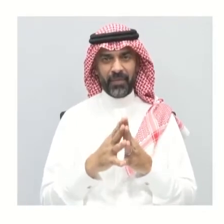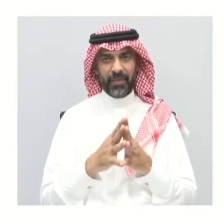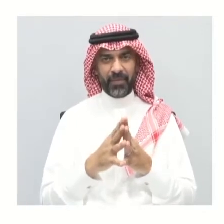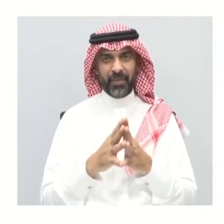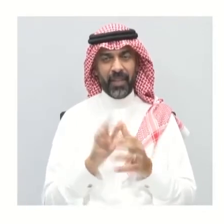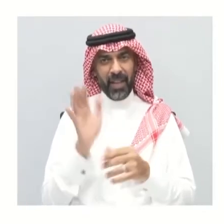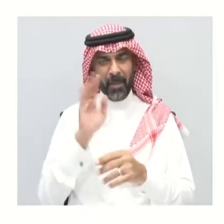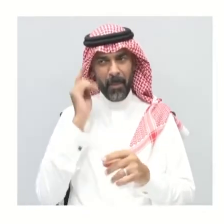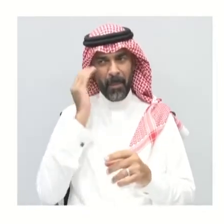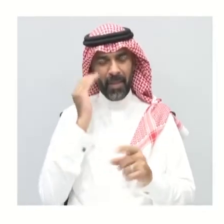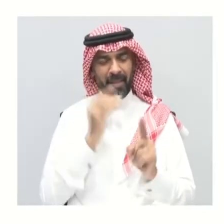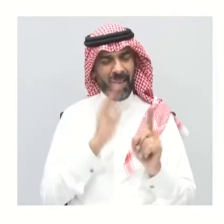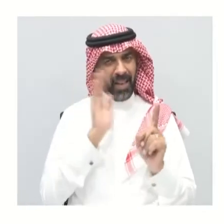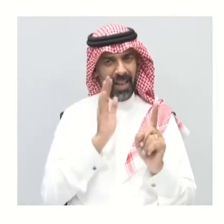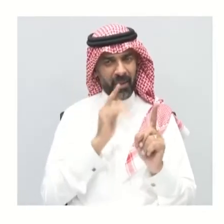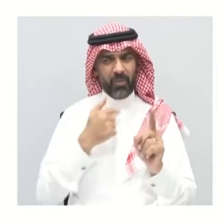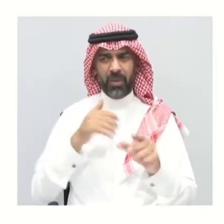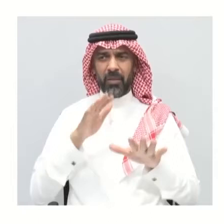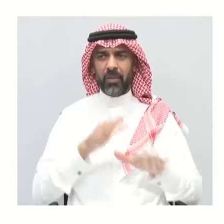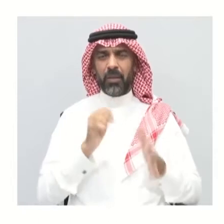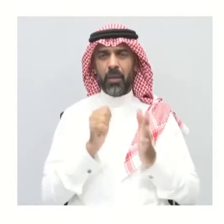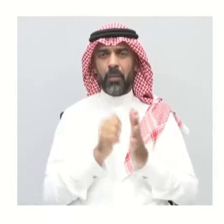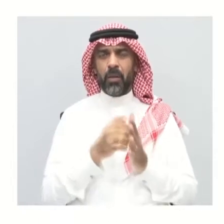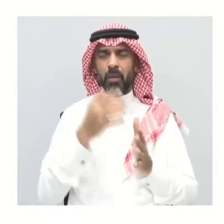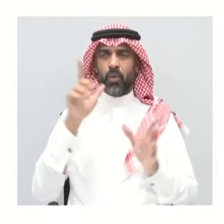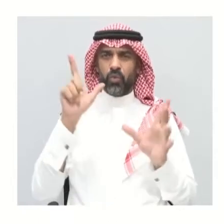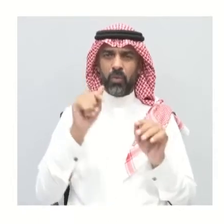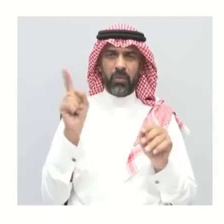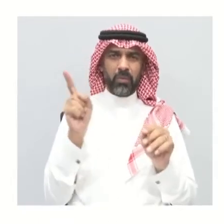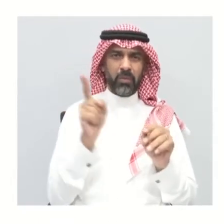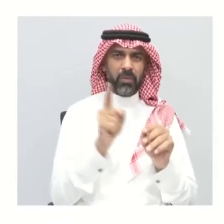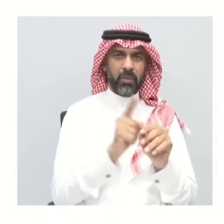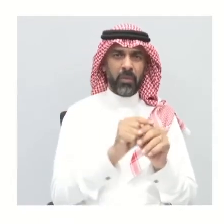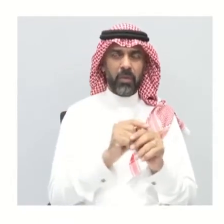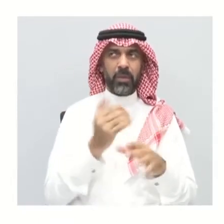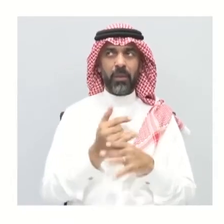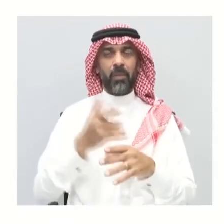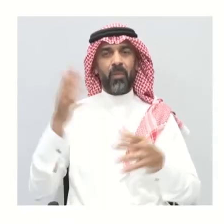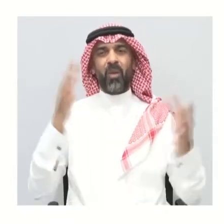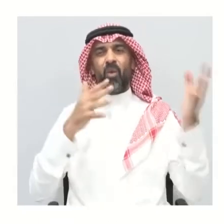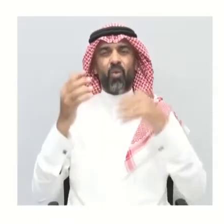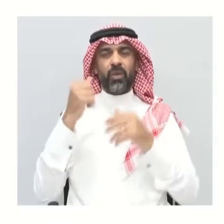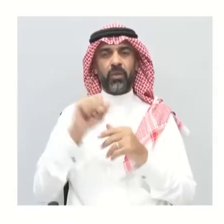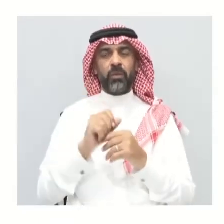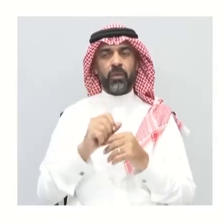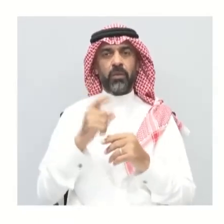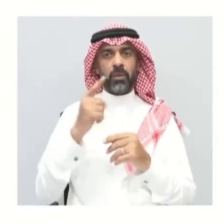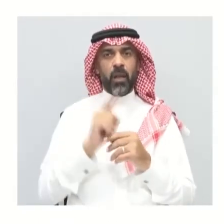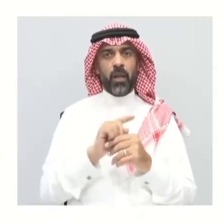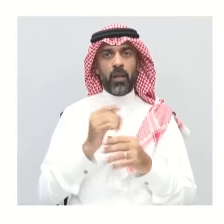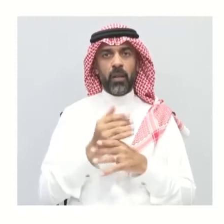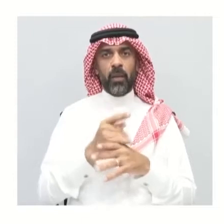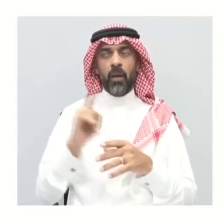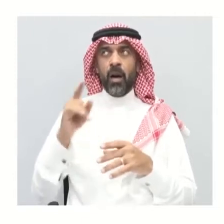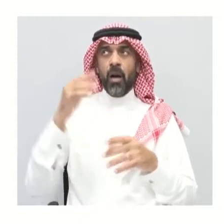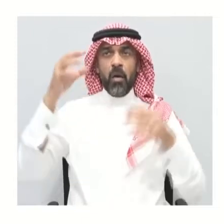Hey Judy, we stayed home all week. It was so windy last week. I know. It